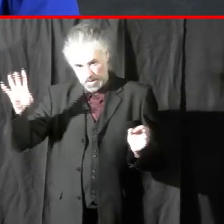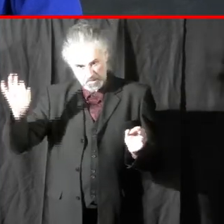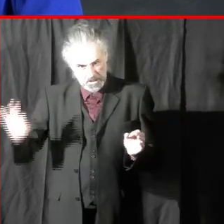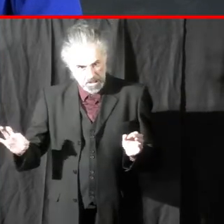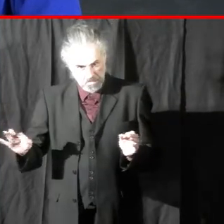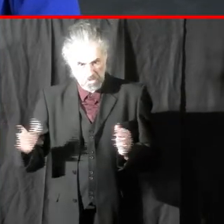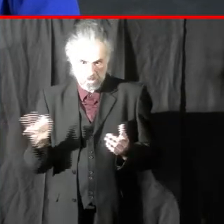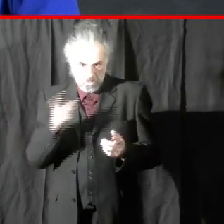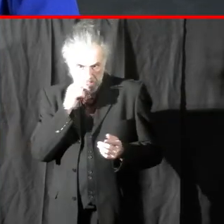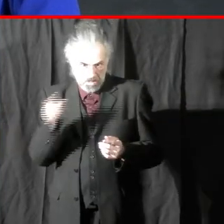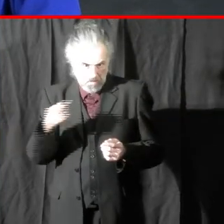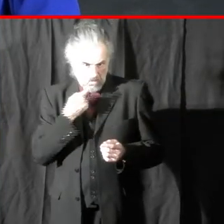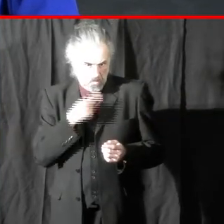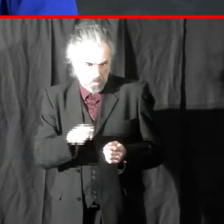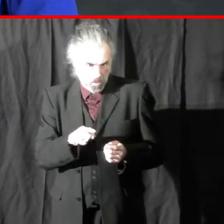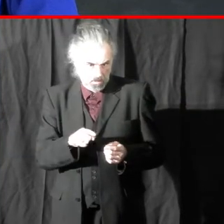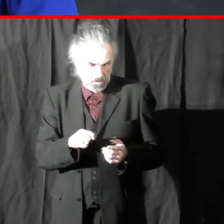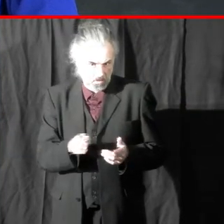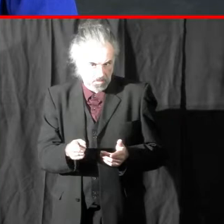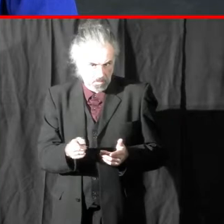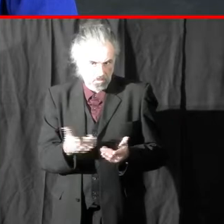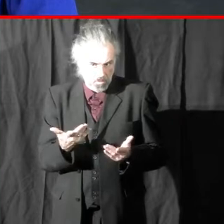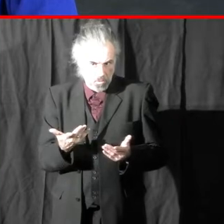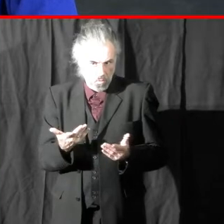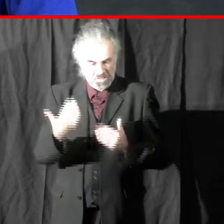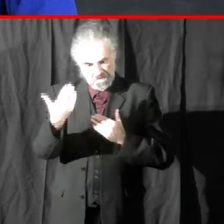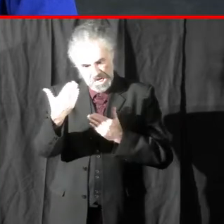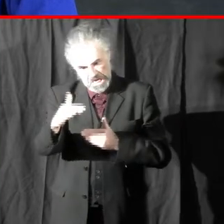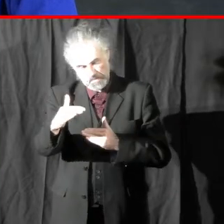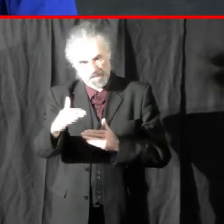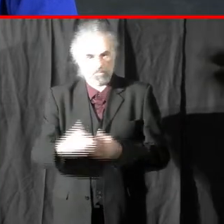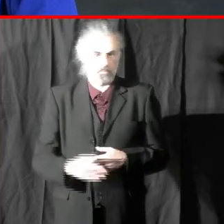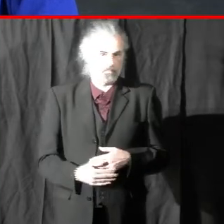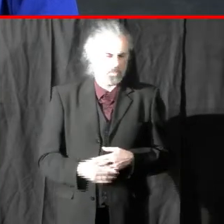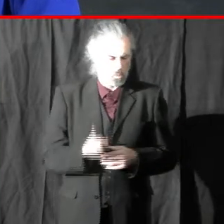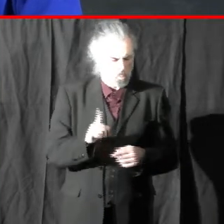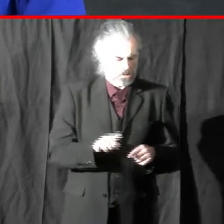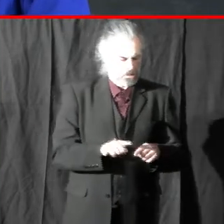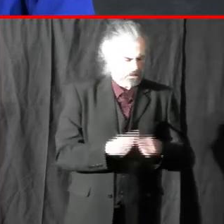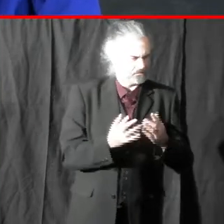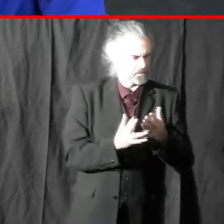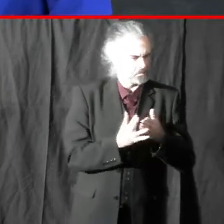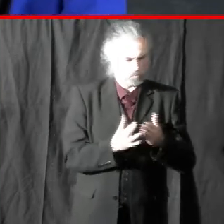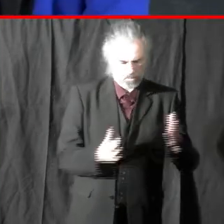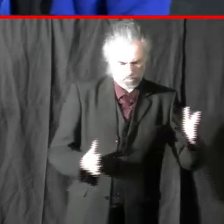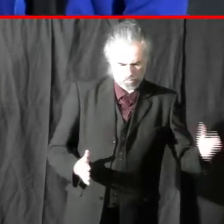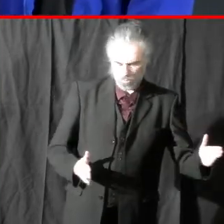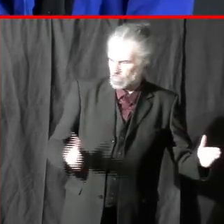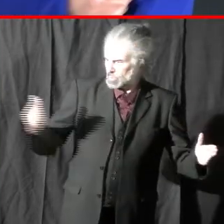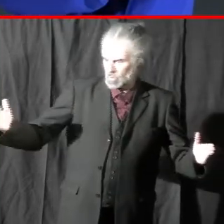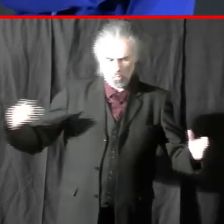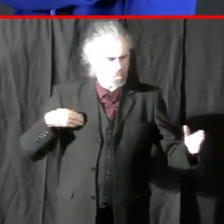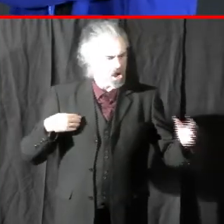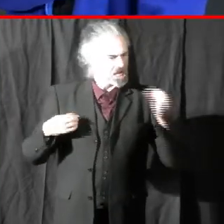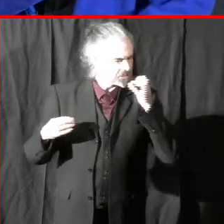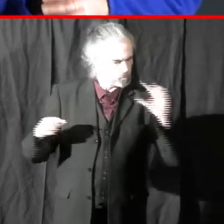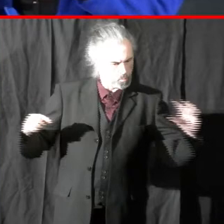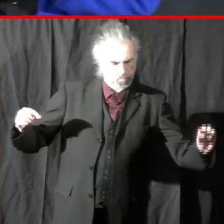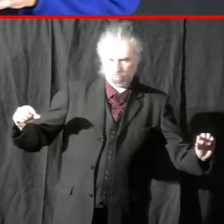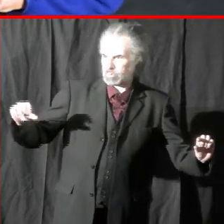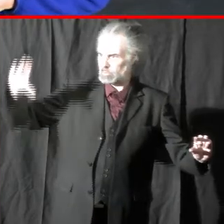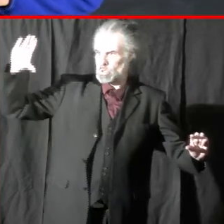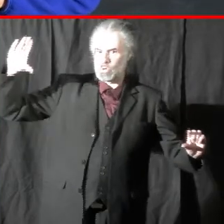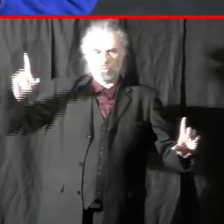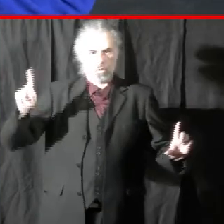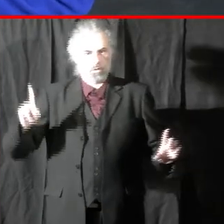compounds. What's the threshold there? What's the difference between the two? What makes one so small, one so big? Well, it's a real